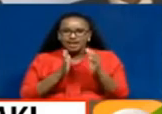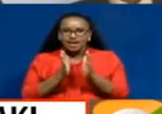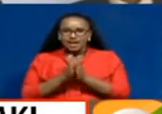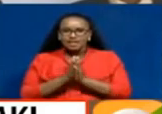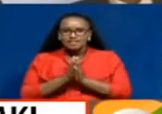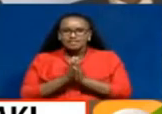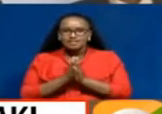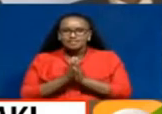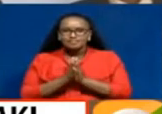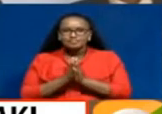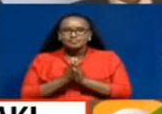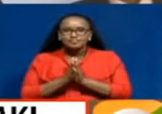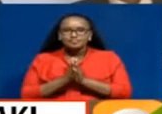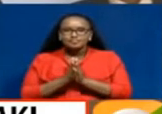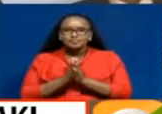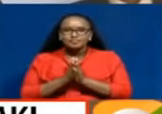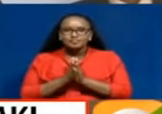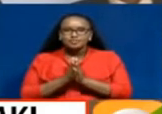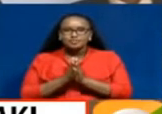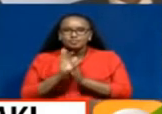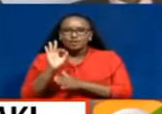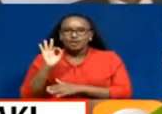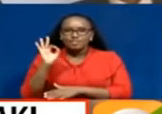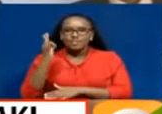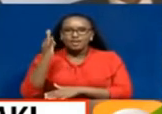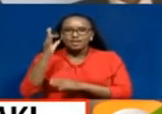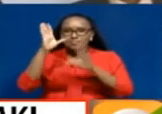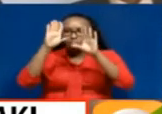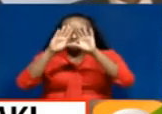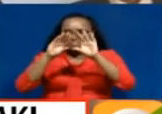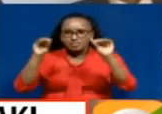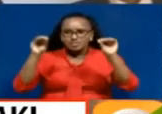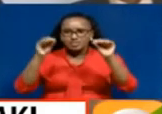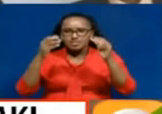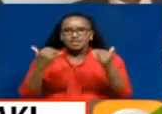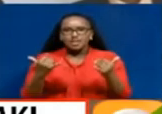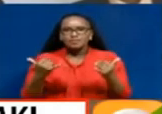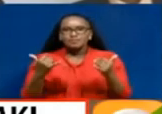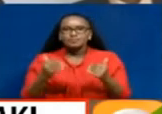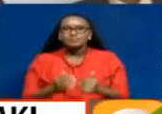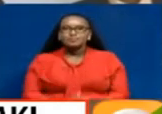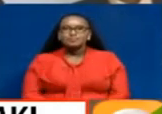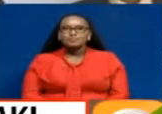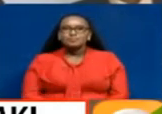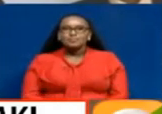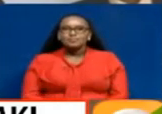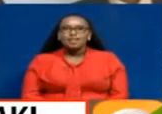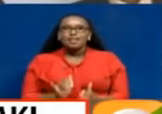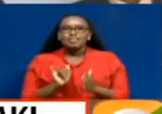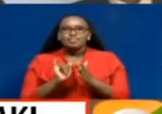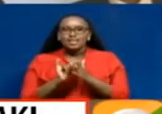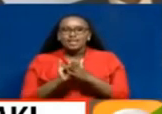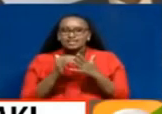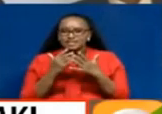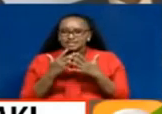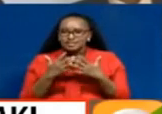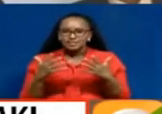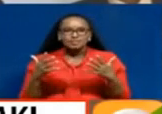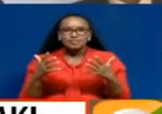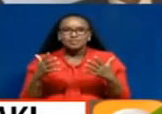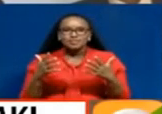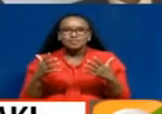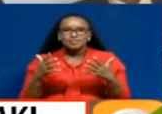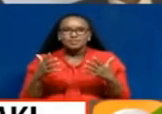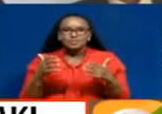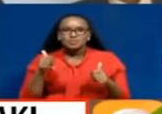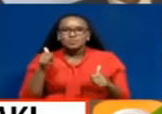2019 and to our third president now. It is a solemn,